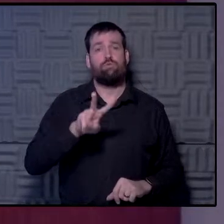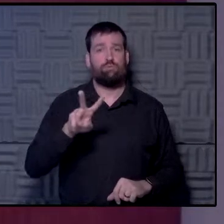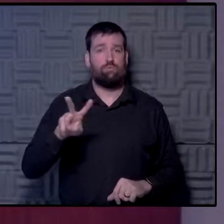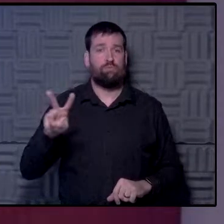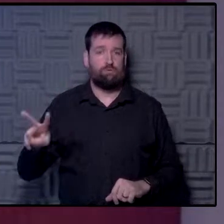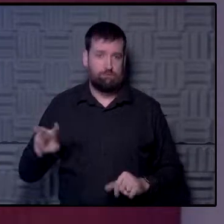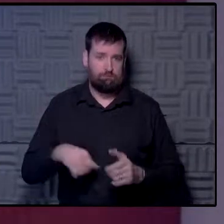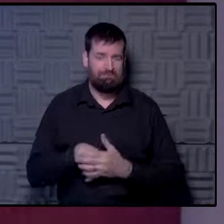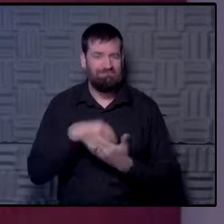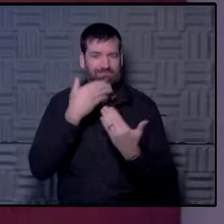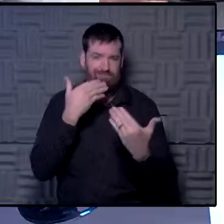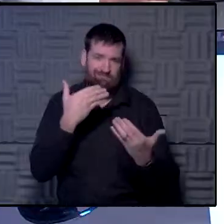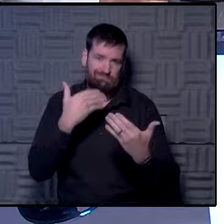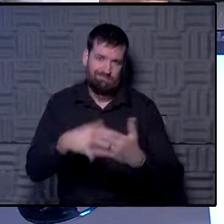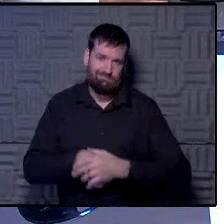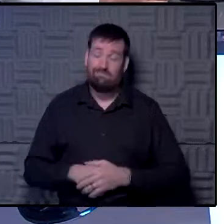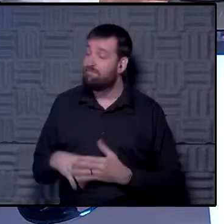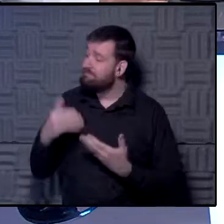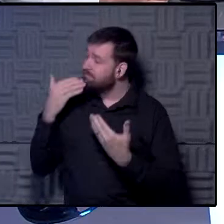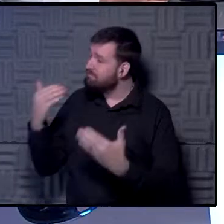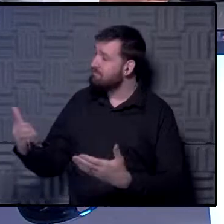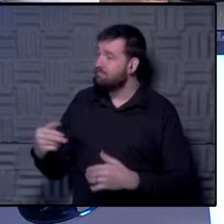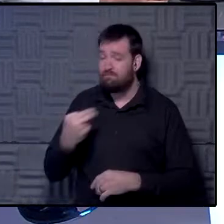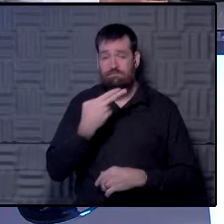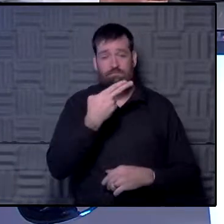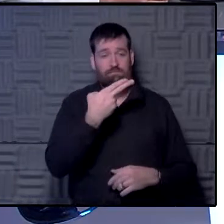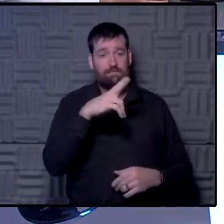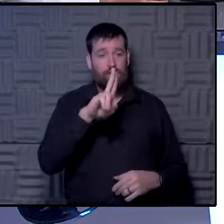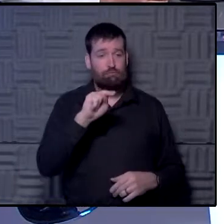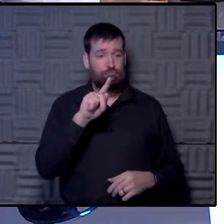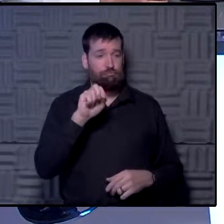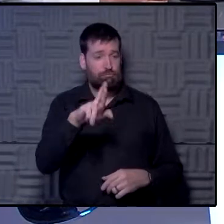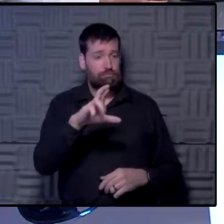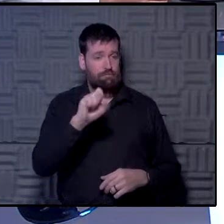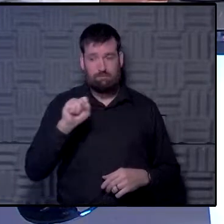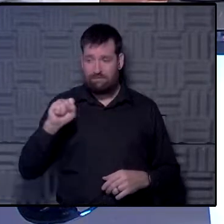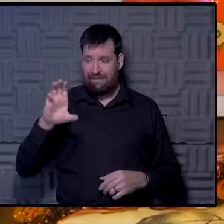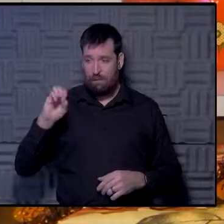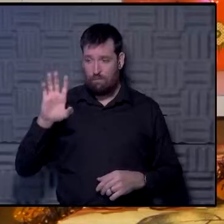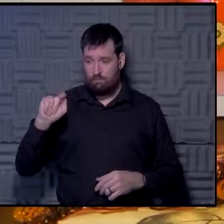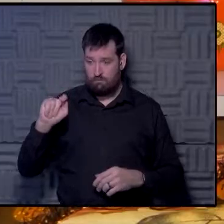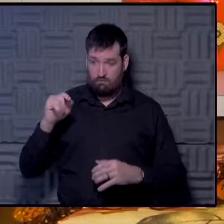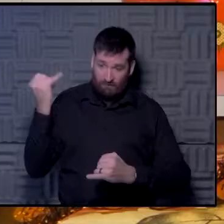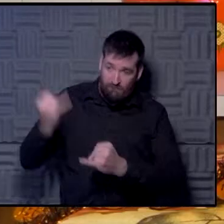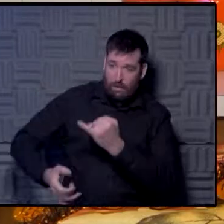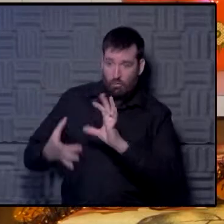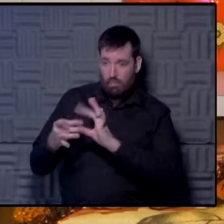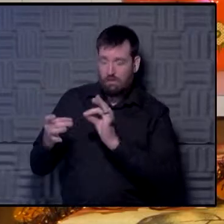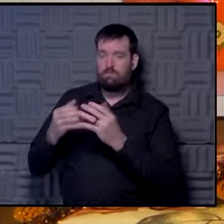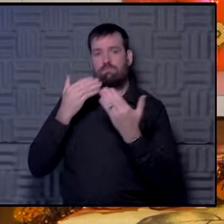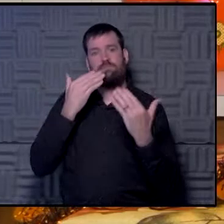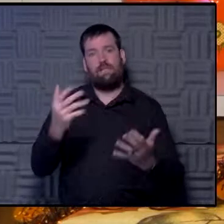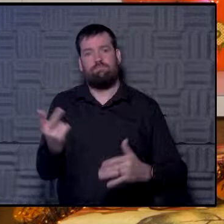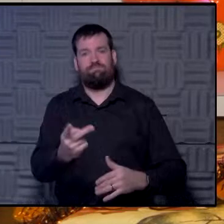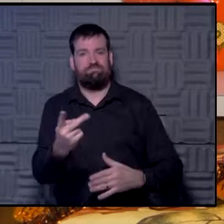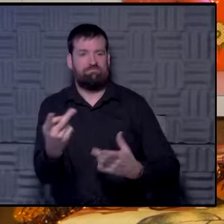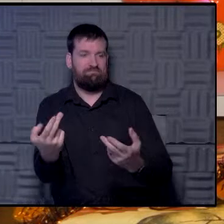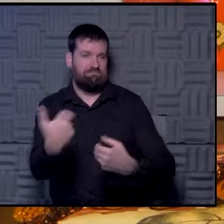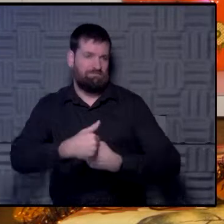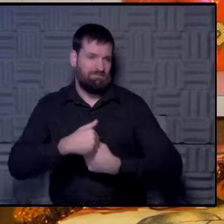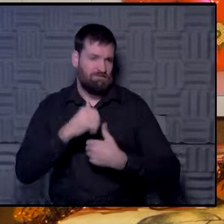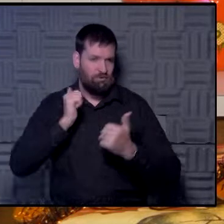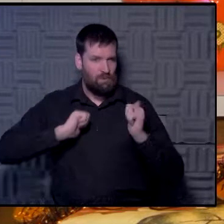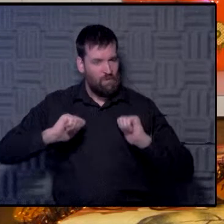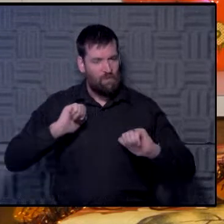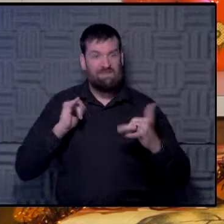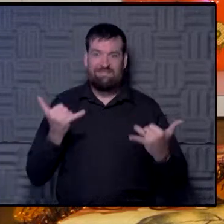1-800-222-1222. Thank you. Thank you. Hunter and Scout, do you have final thoughts for us today? And thank you all for being on the show. Loved